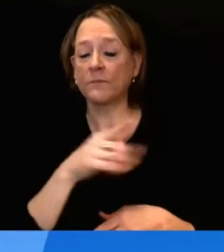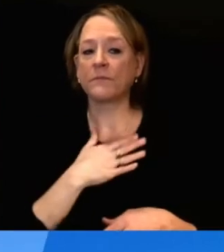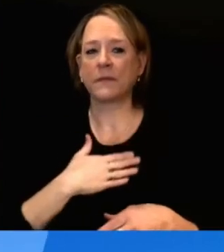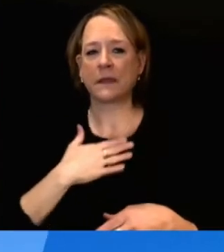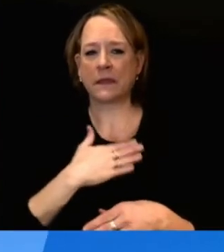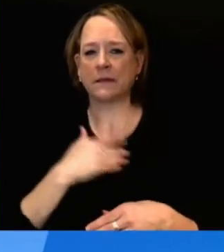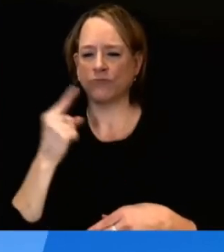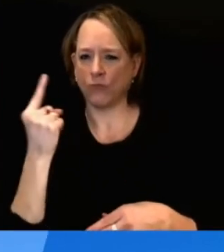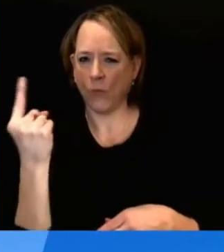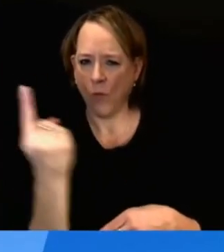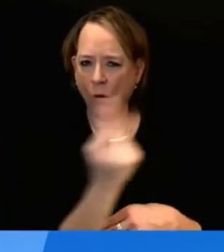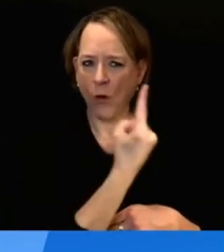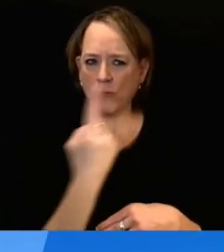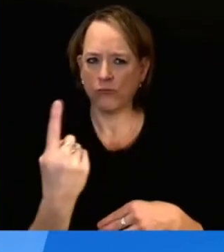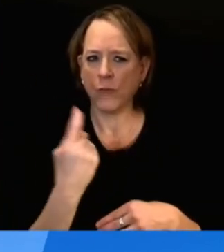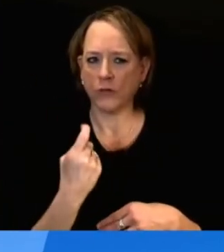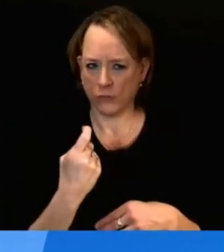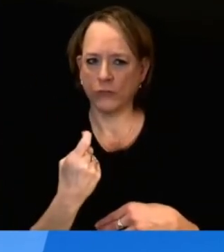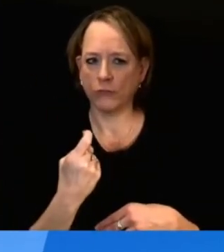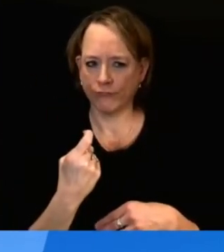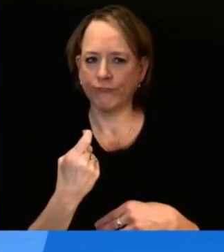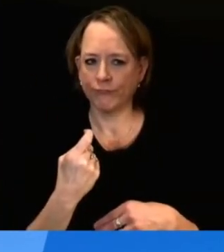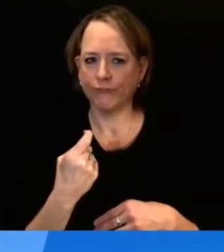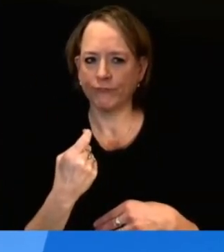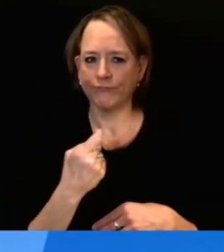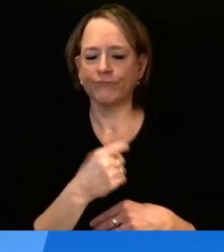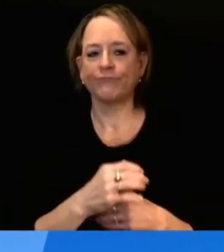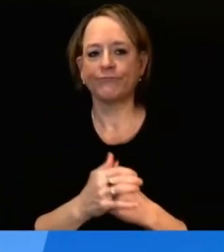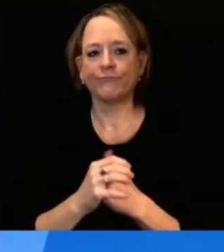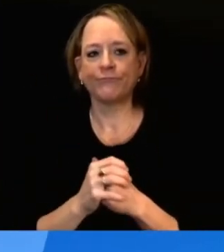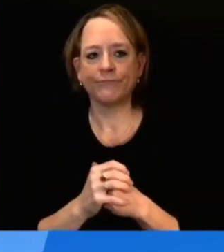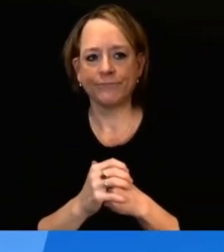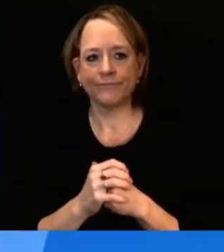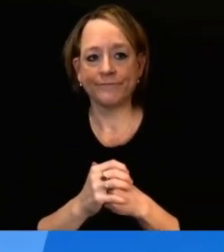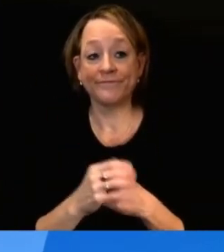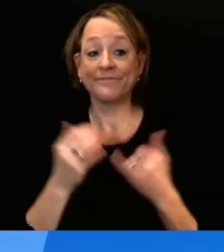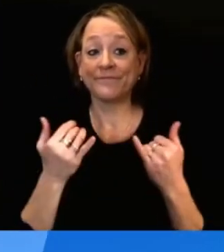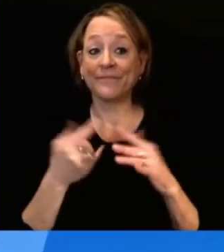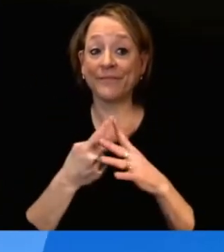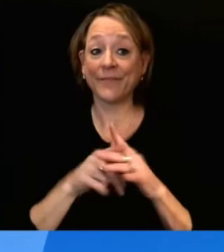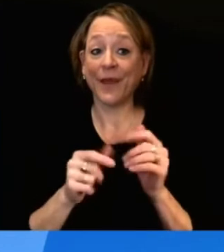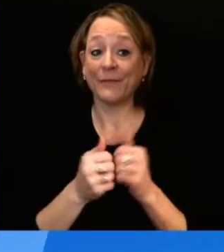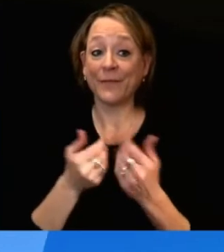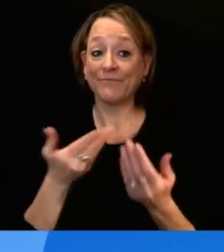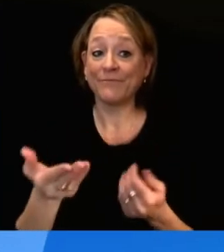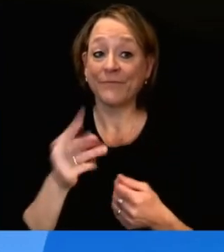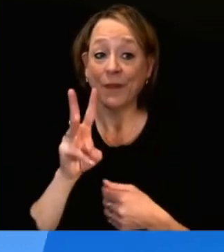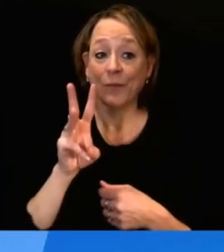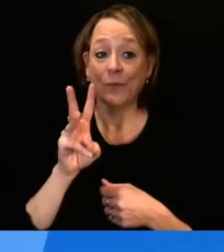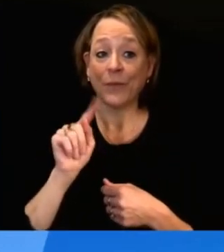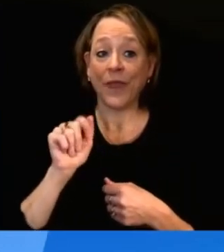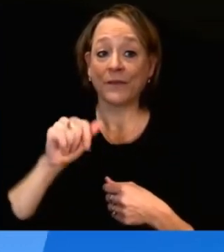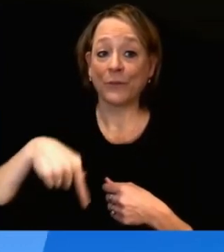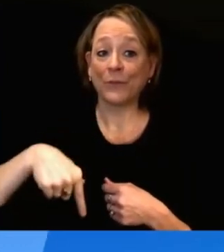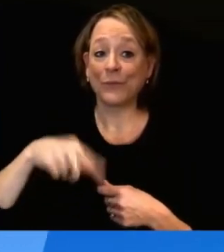And we'll begin this afternoon with Rob Sussman from WTAQ Radio in Green Bay. Rob?